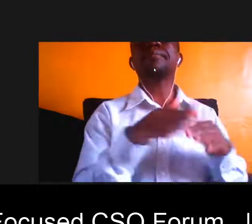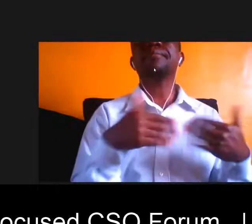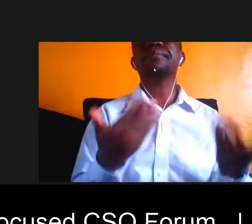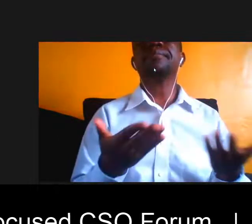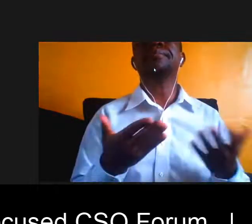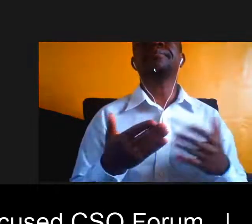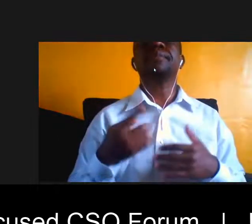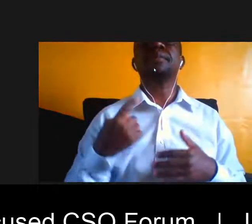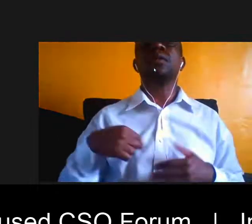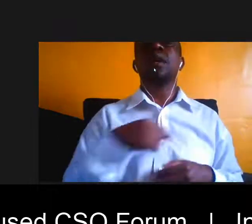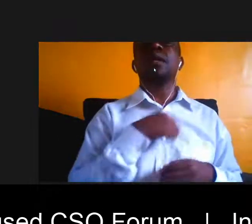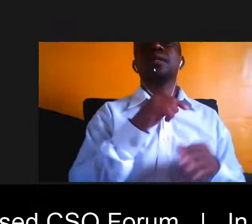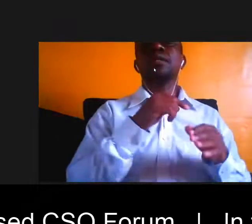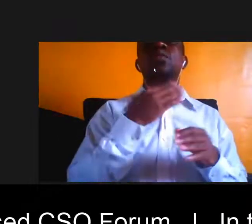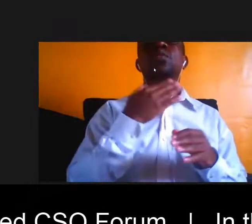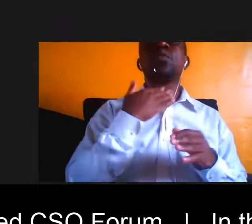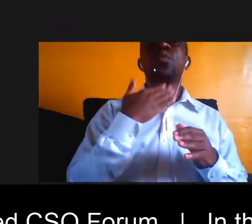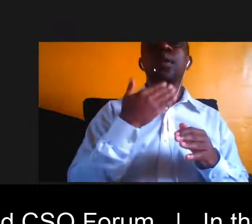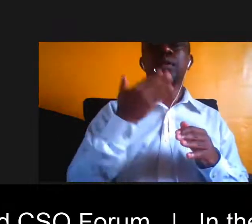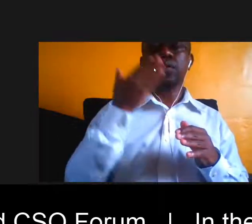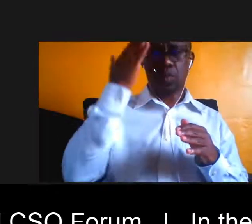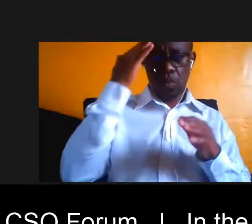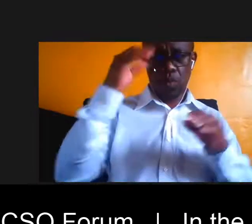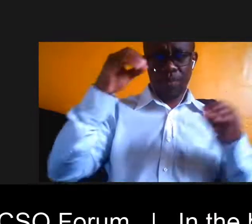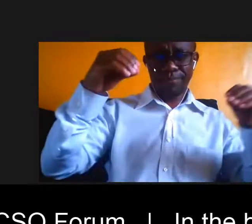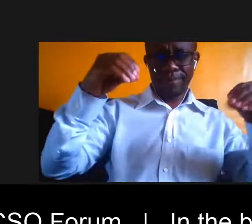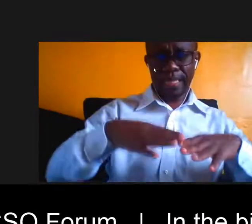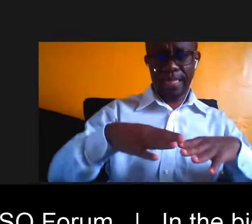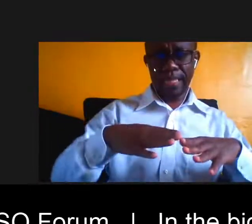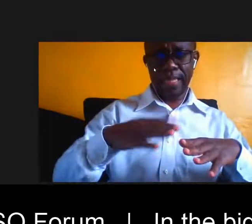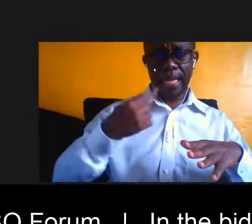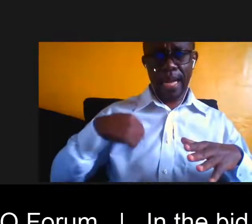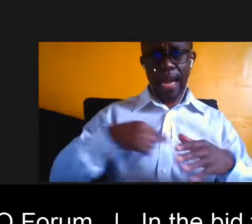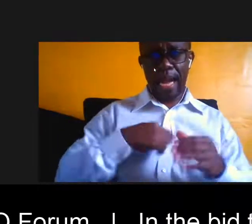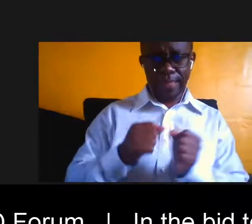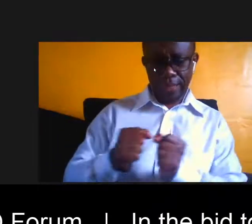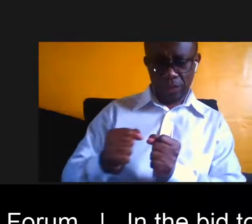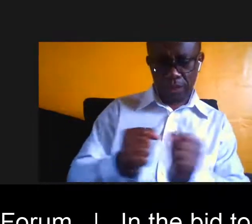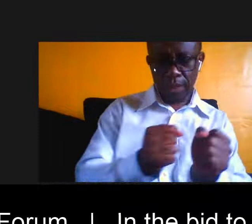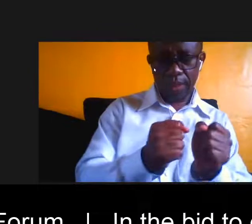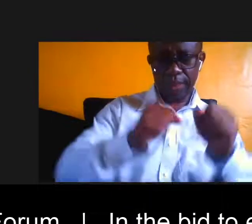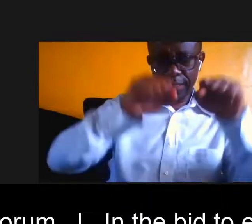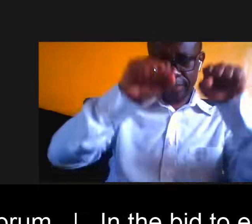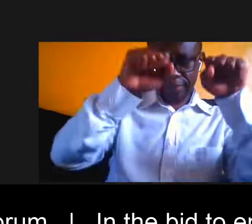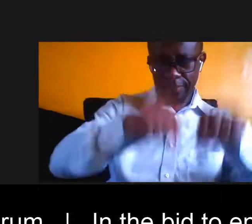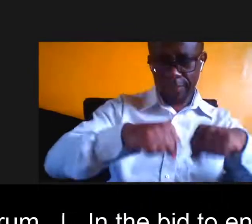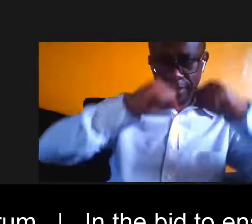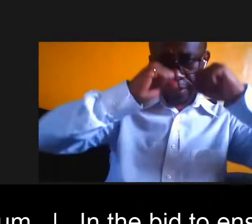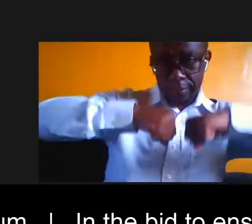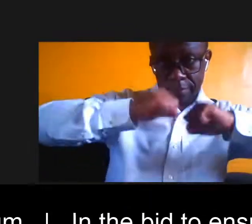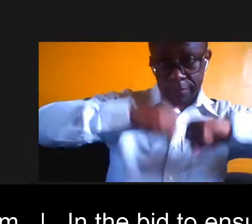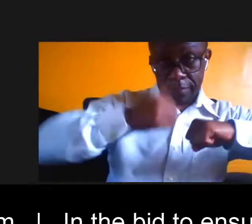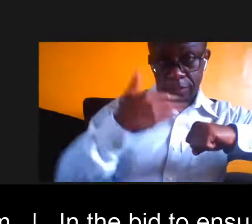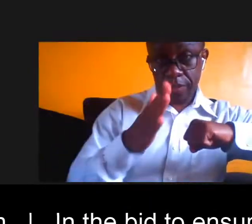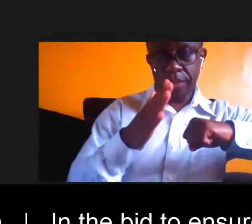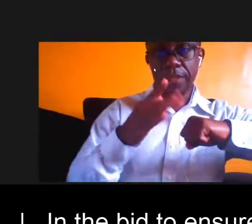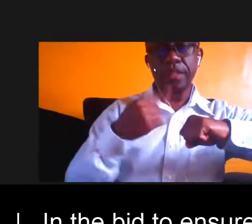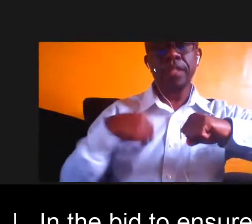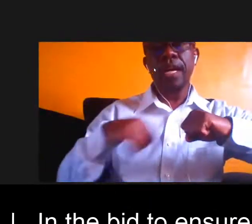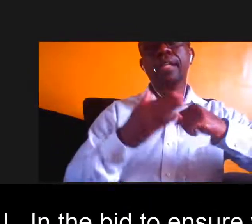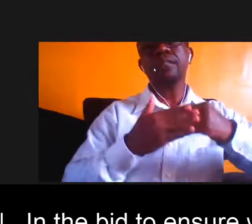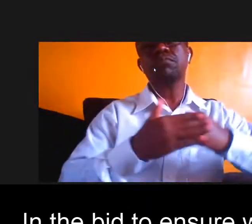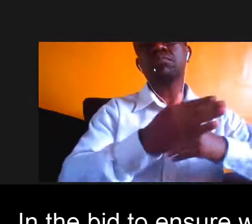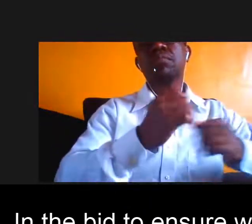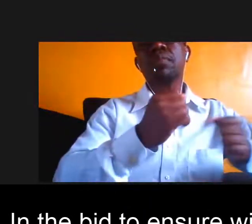clearly we need to strategize how we are going to get our resolutions and follow through with these resolutions. So our conversation should